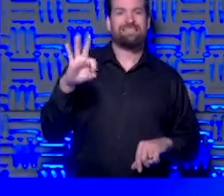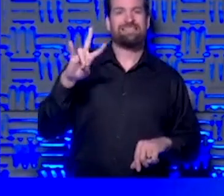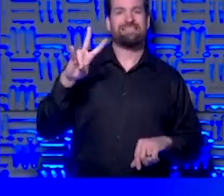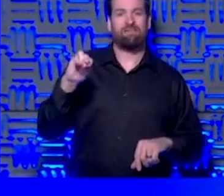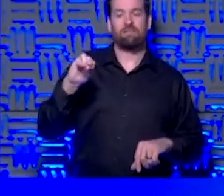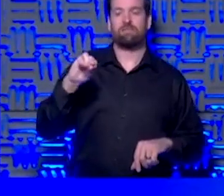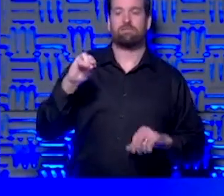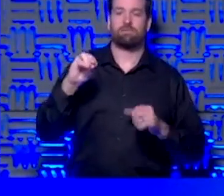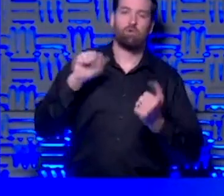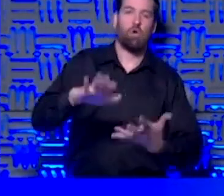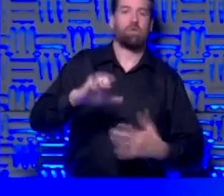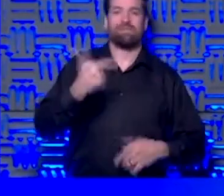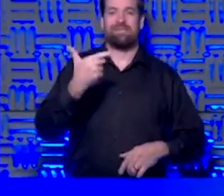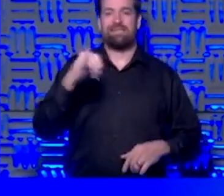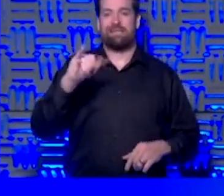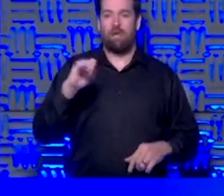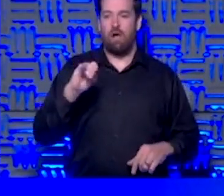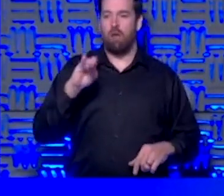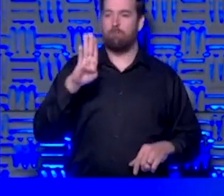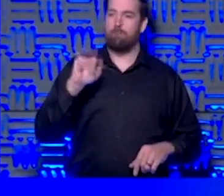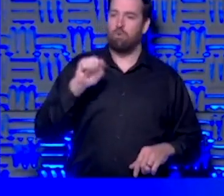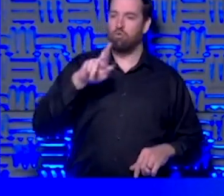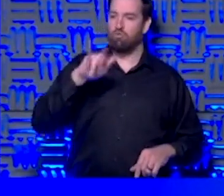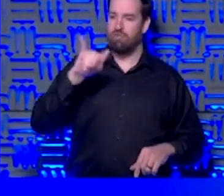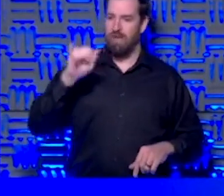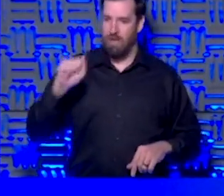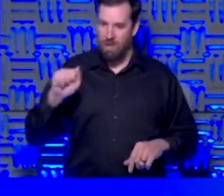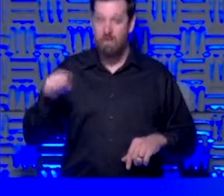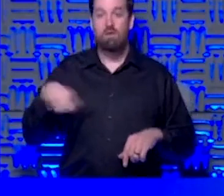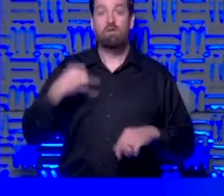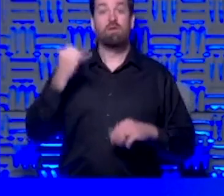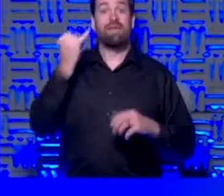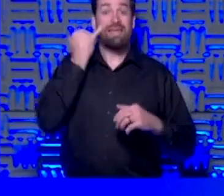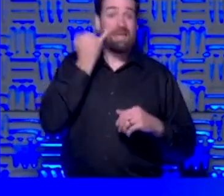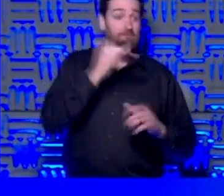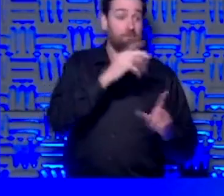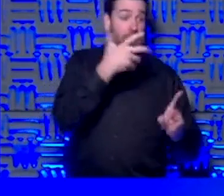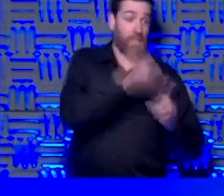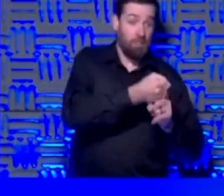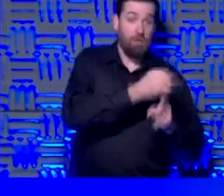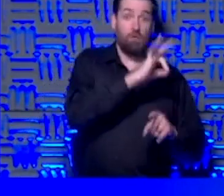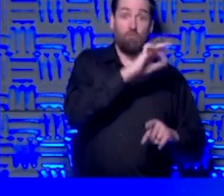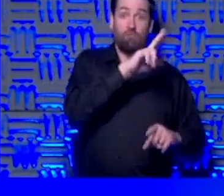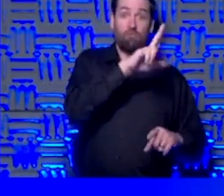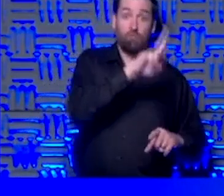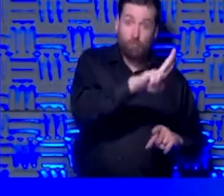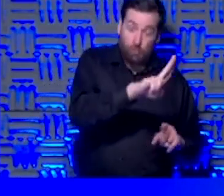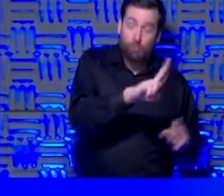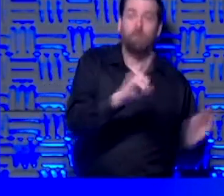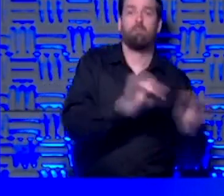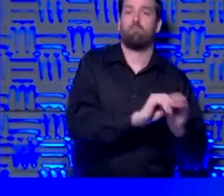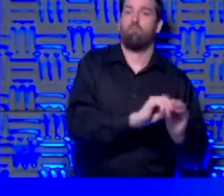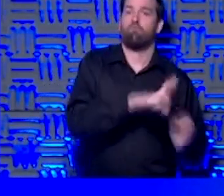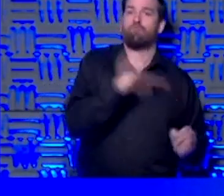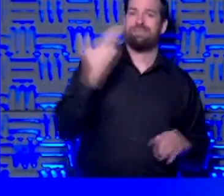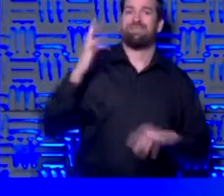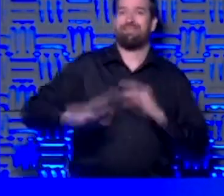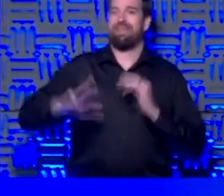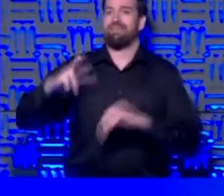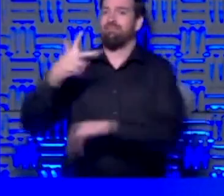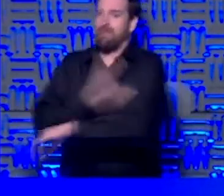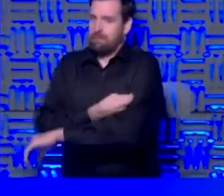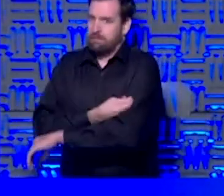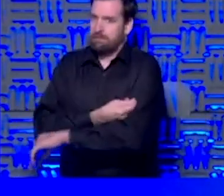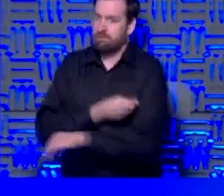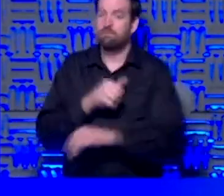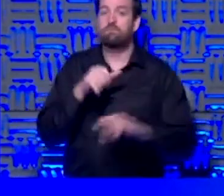neuromuscular. And what they actually found was that you had a higher chance of getting that if you got influenza rather than the actual vaccine. The other thing, to your point, is that it's not flu. There's